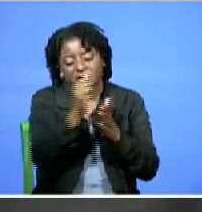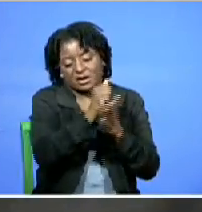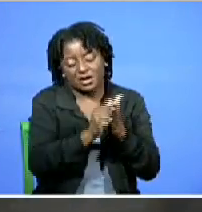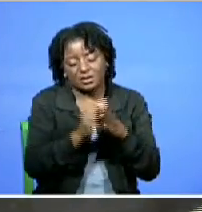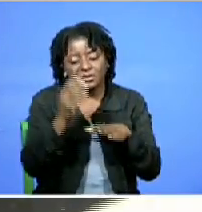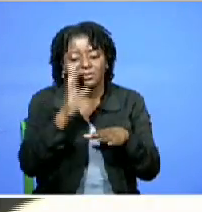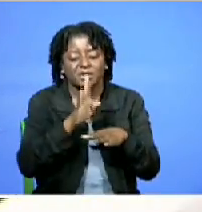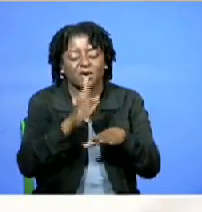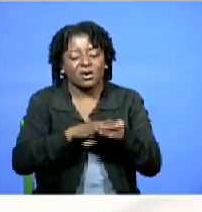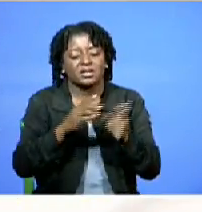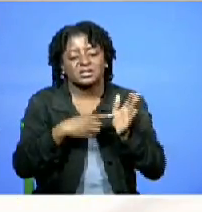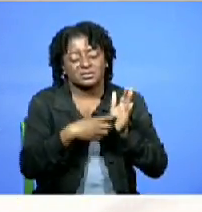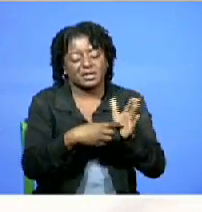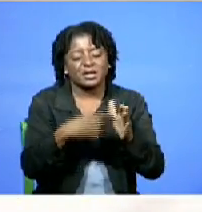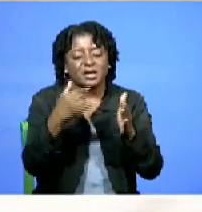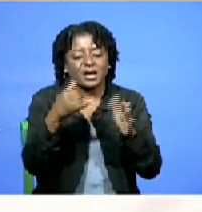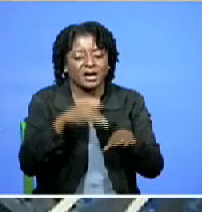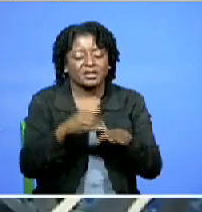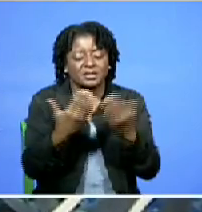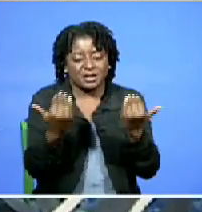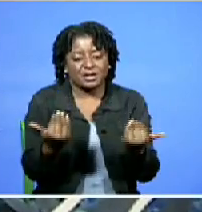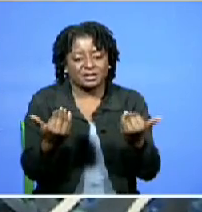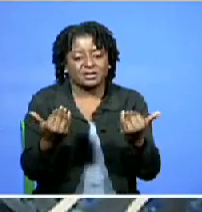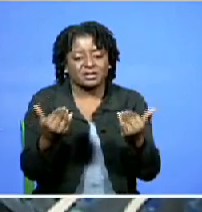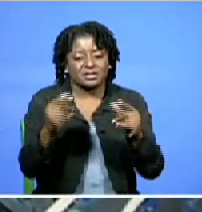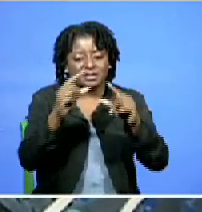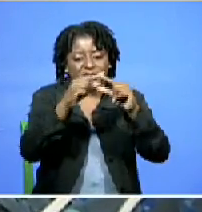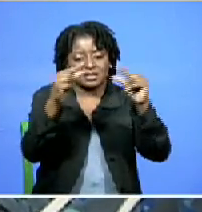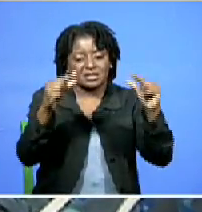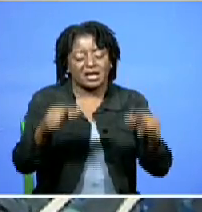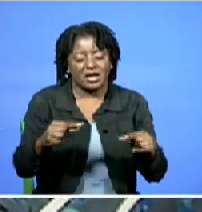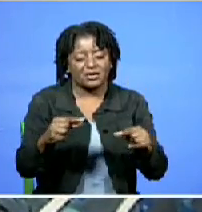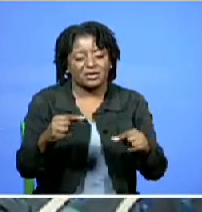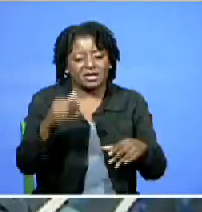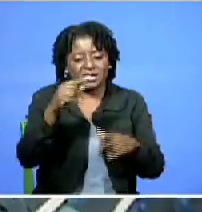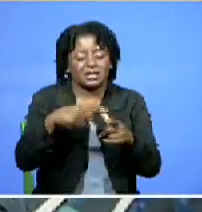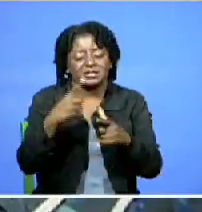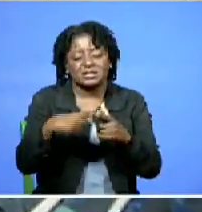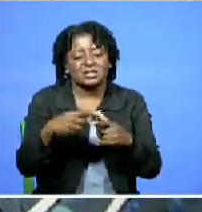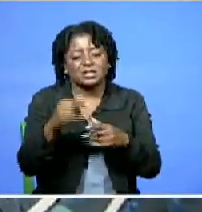on display at the current gallery until March, so you still have a lot of time to see what